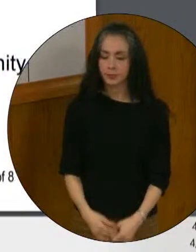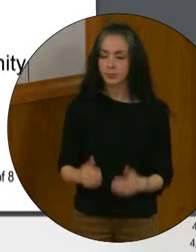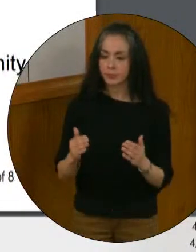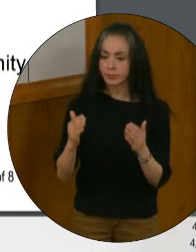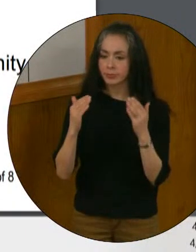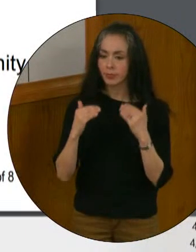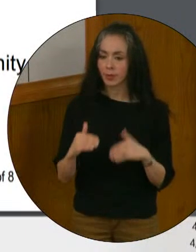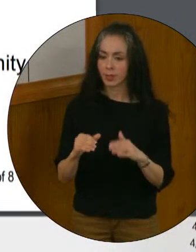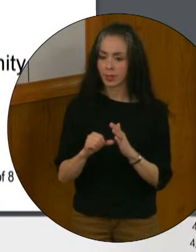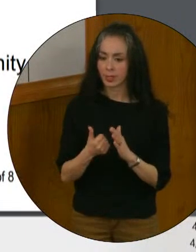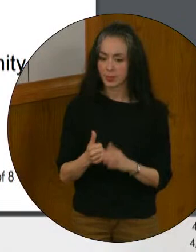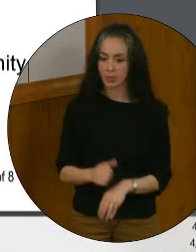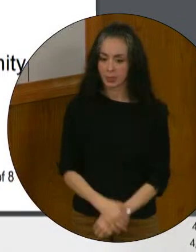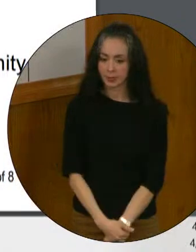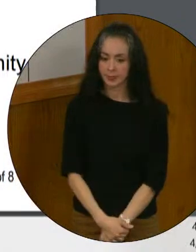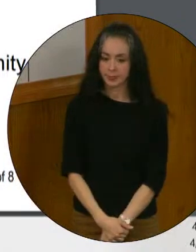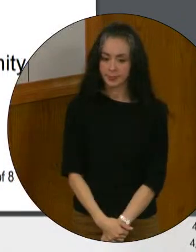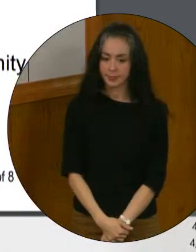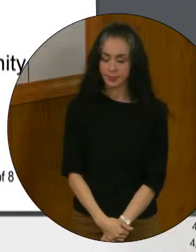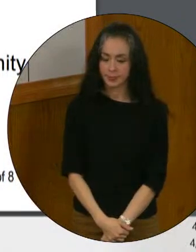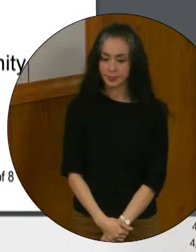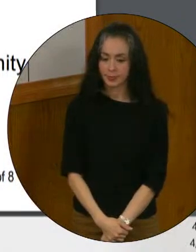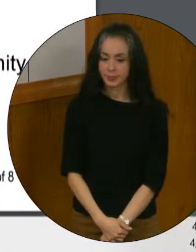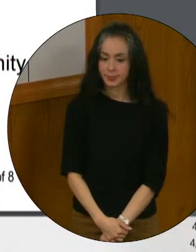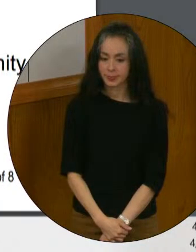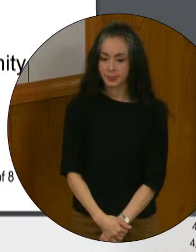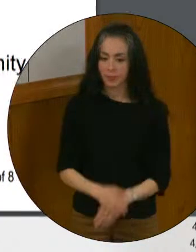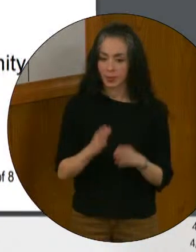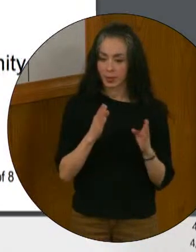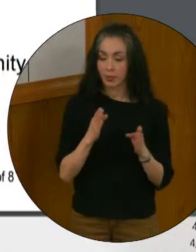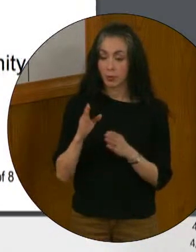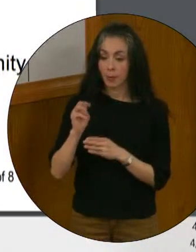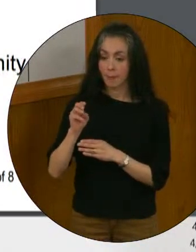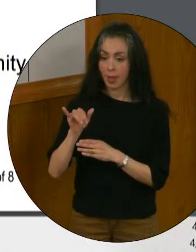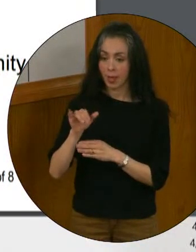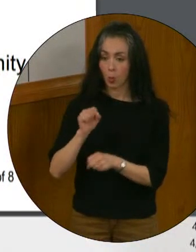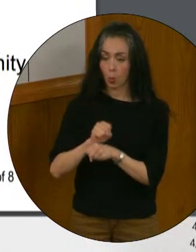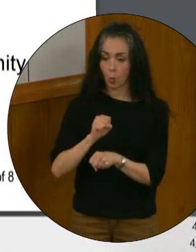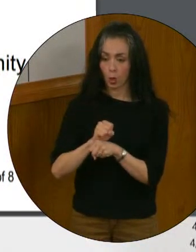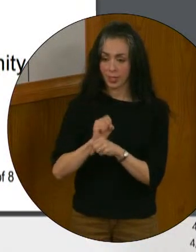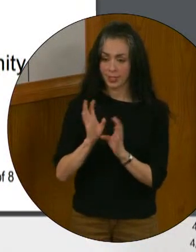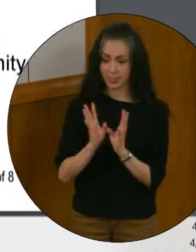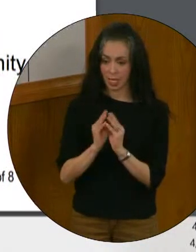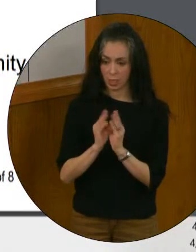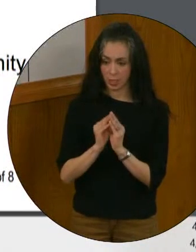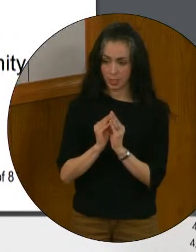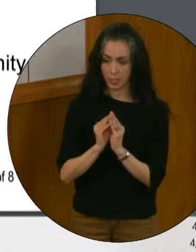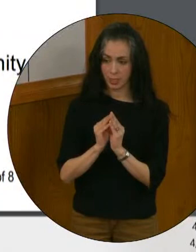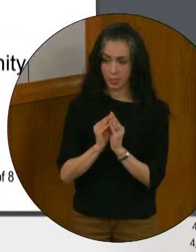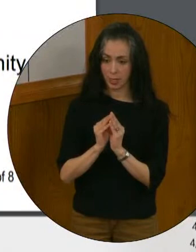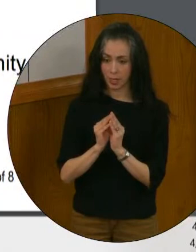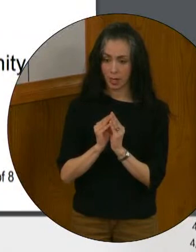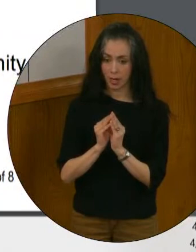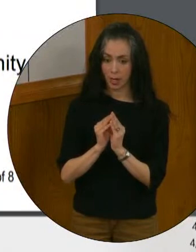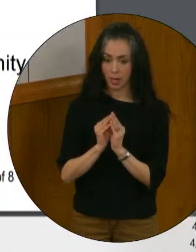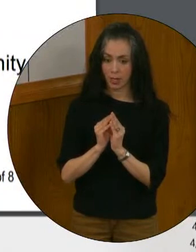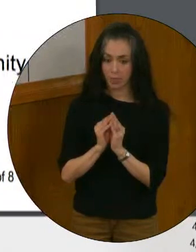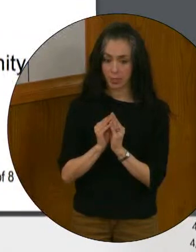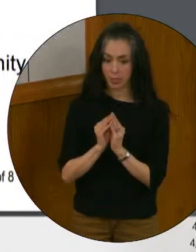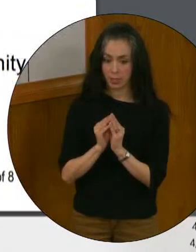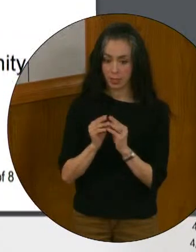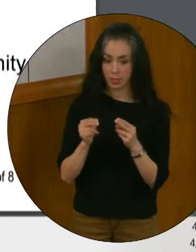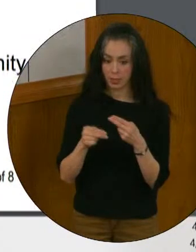page. So in preparation for the May work session, you know, I'd like for you to think about these